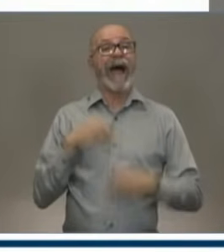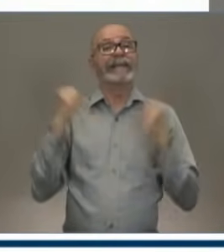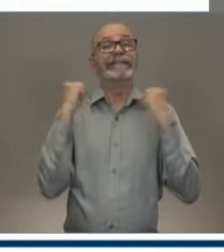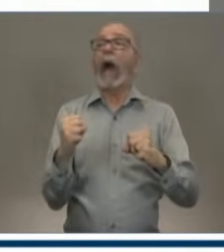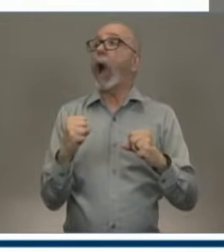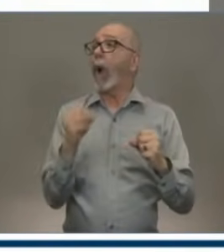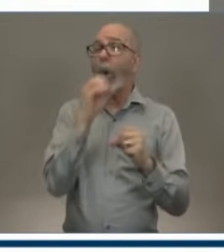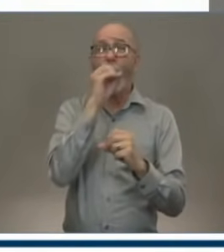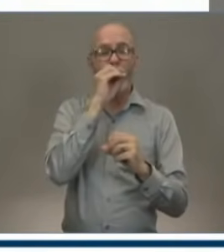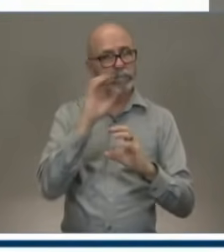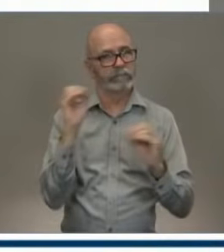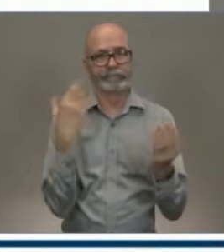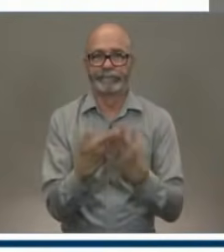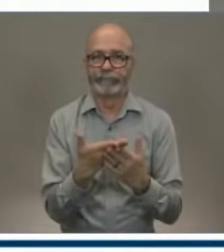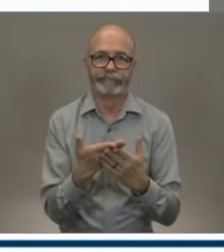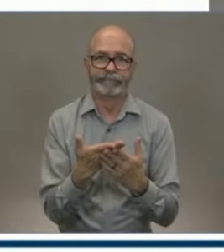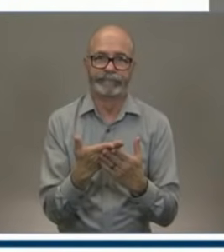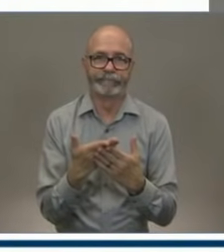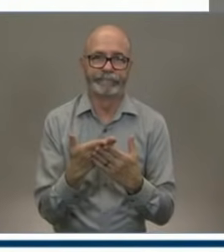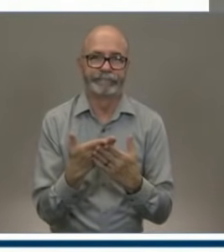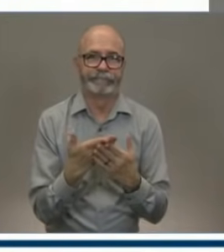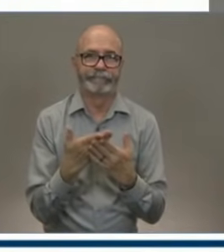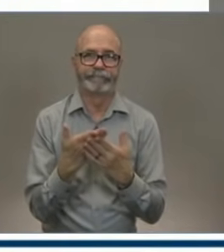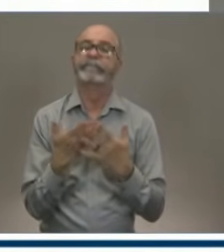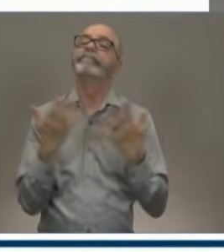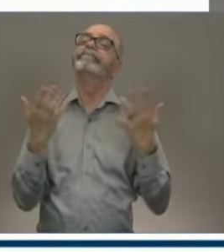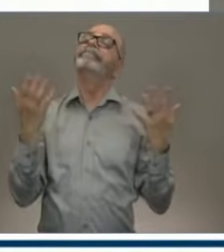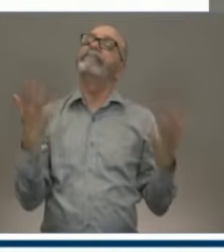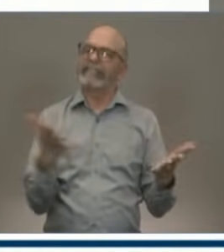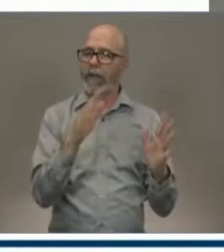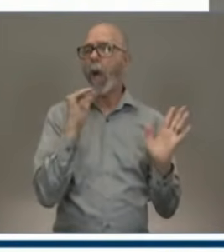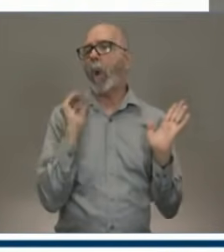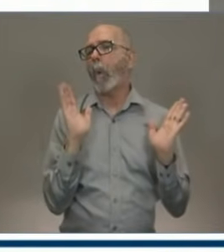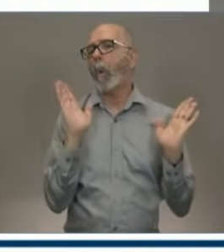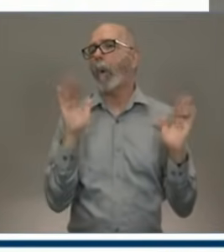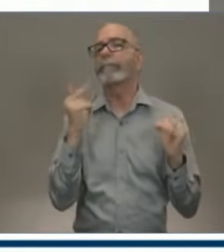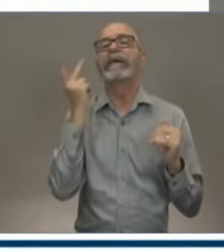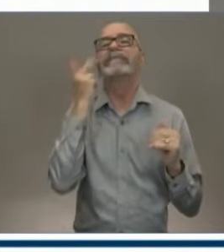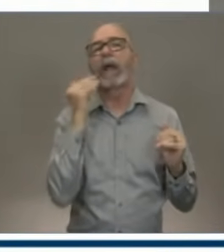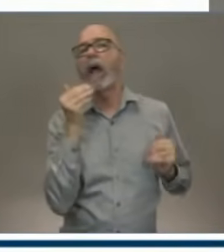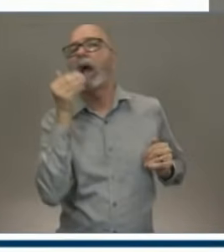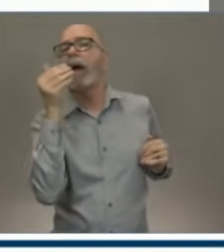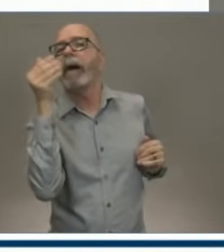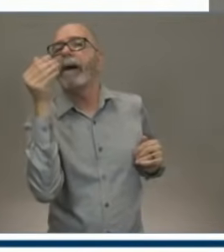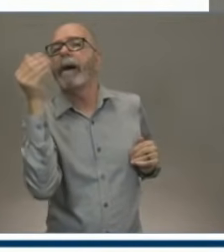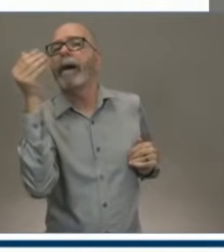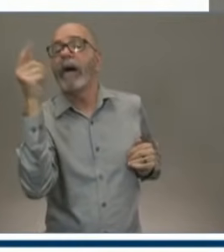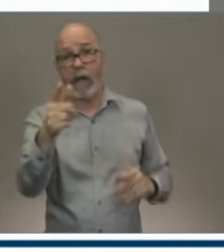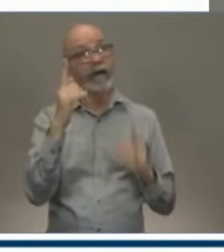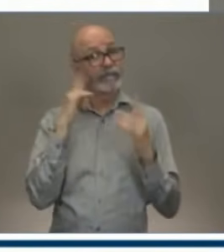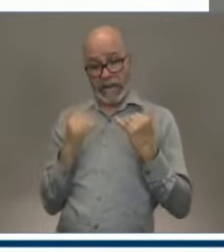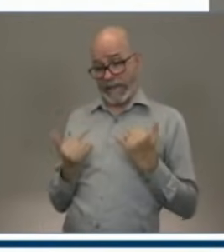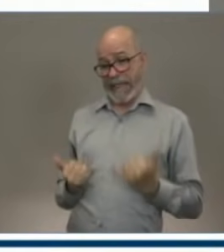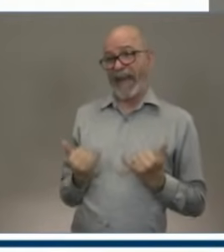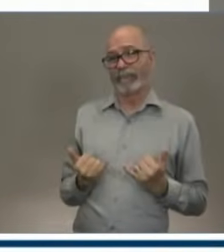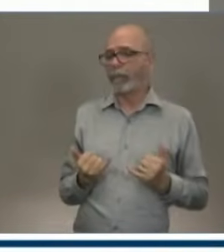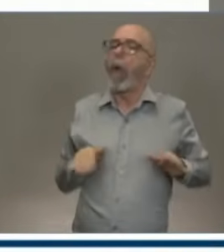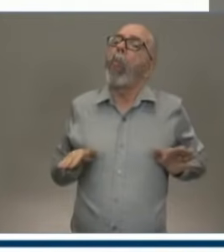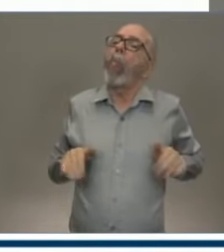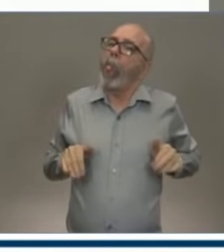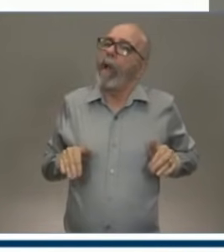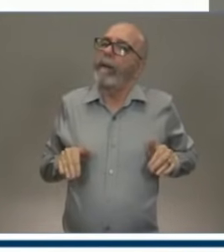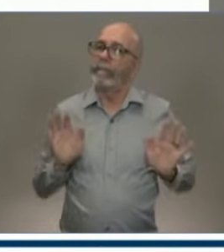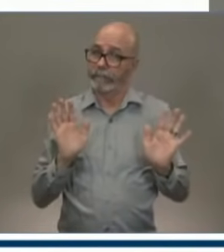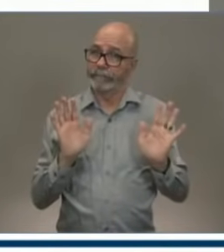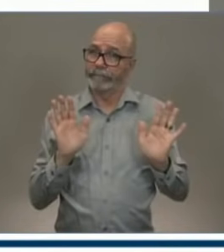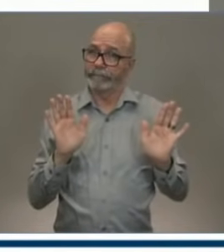certainly we expect more answers on that in the months ahead. But until we get clarity of that point, we still have to assume that even though